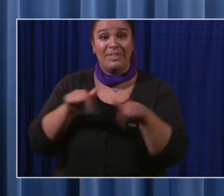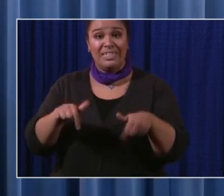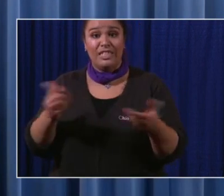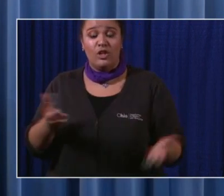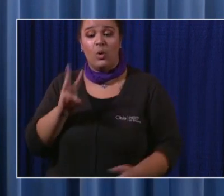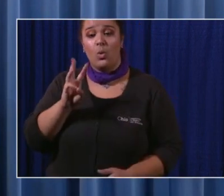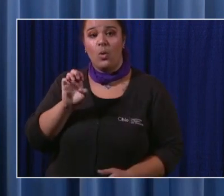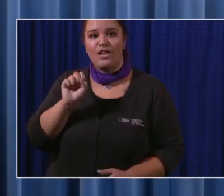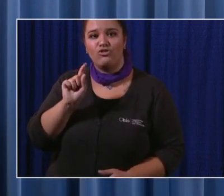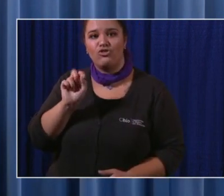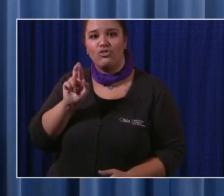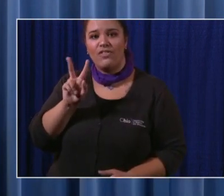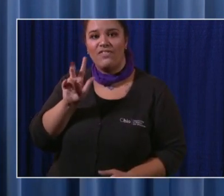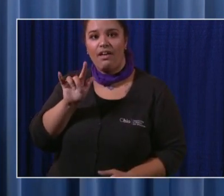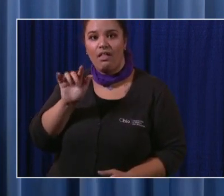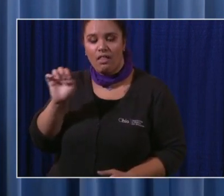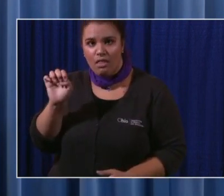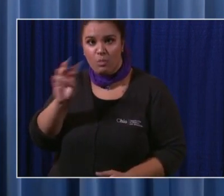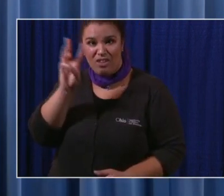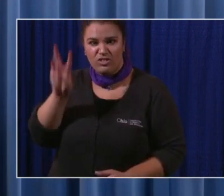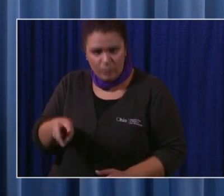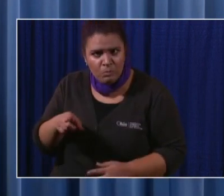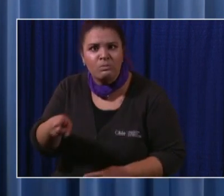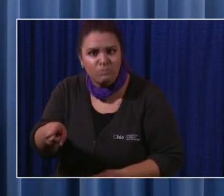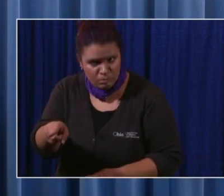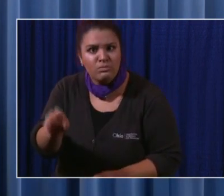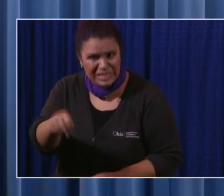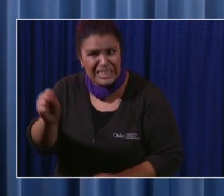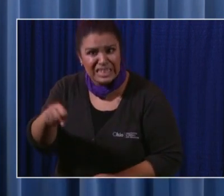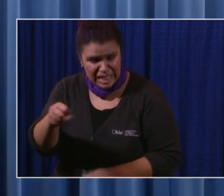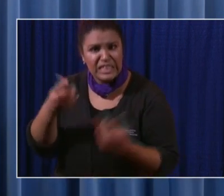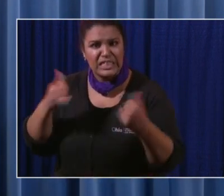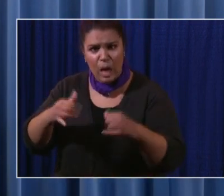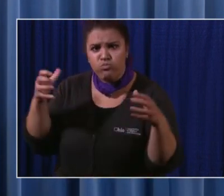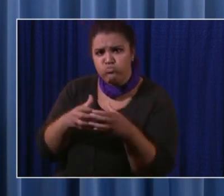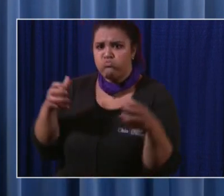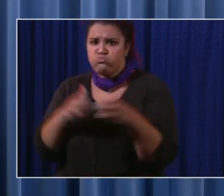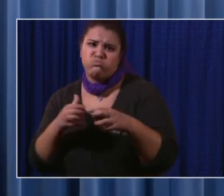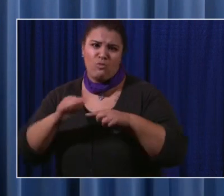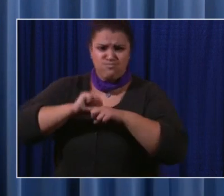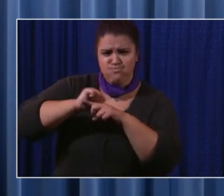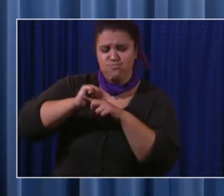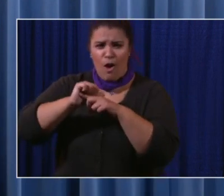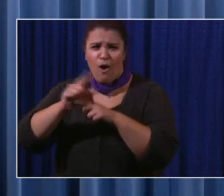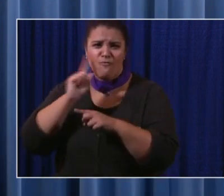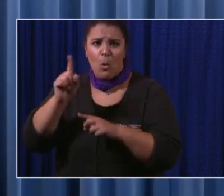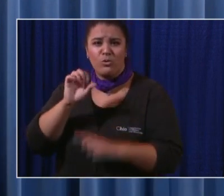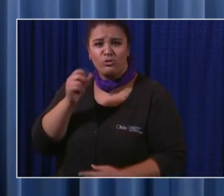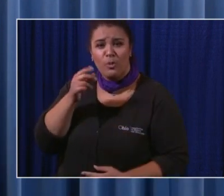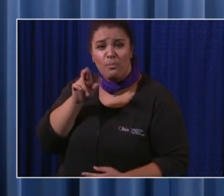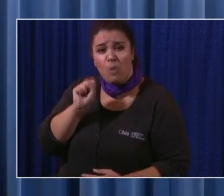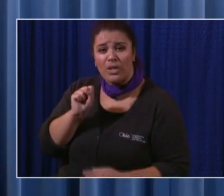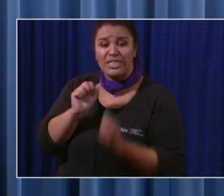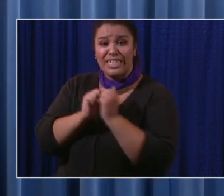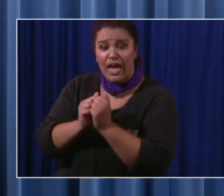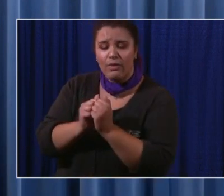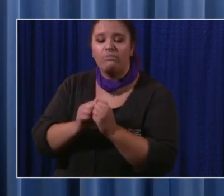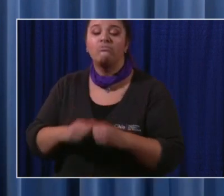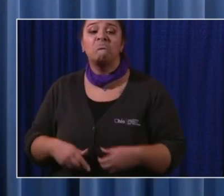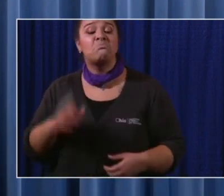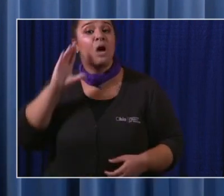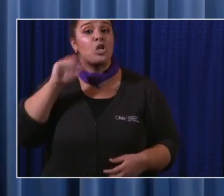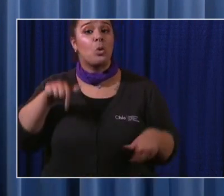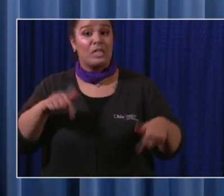note, Columbus has now closed bars at 10 o'clock. And do you believe other counties in red should do the same? Thank you.